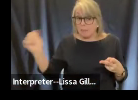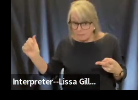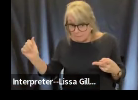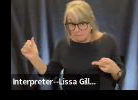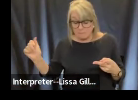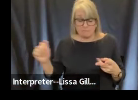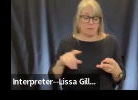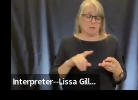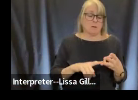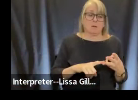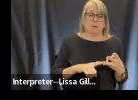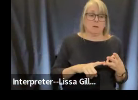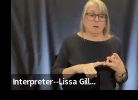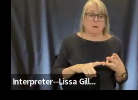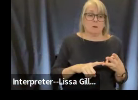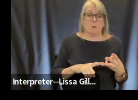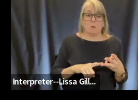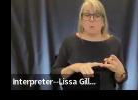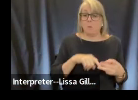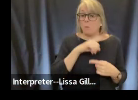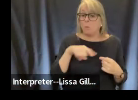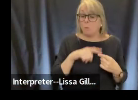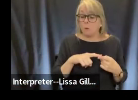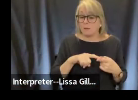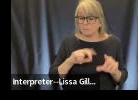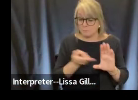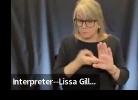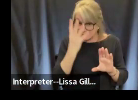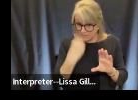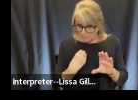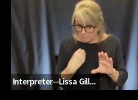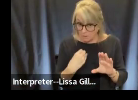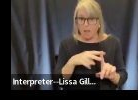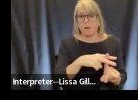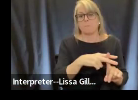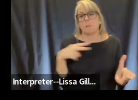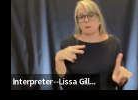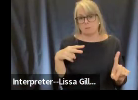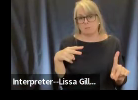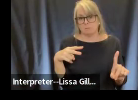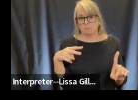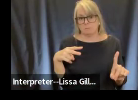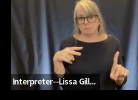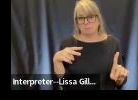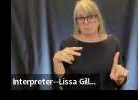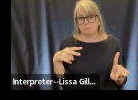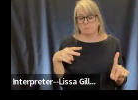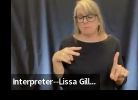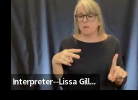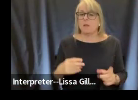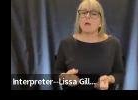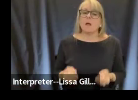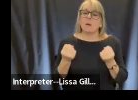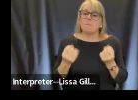in the home, when you're going to bed and can't keep an eye on them. Choose a heater, and many of them these days